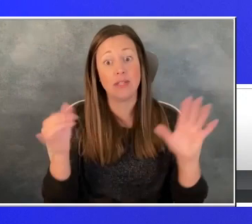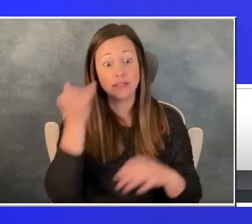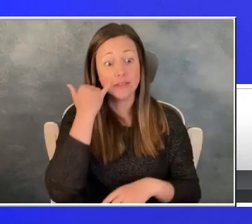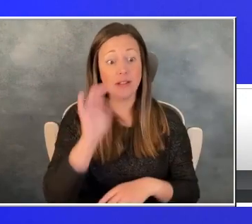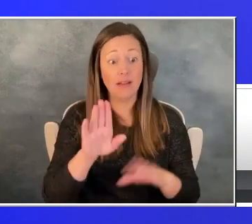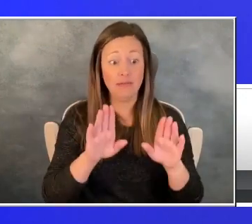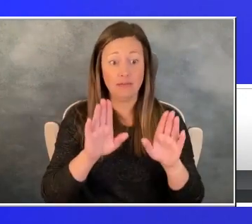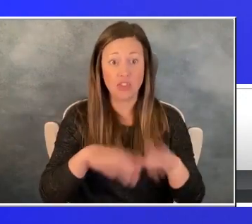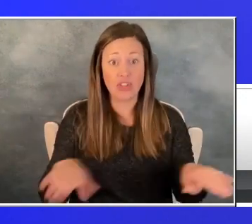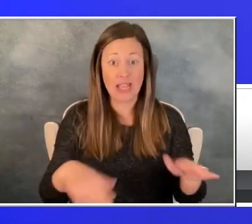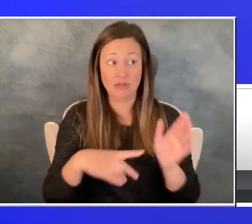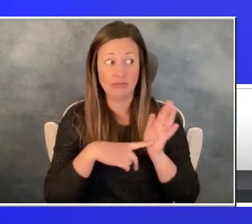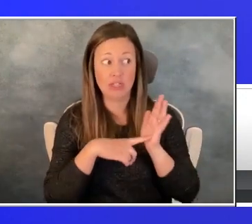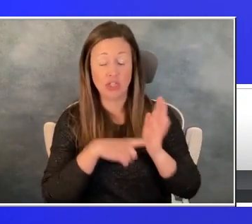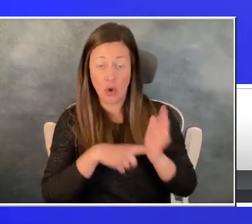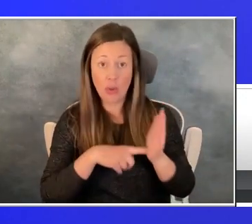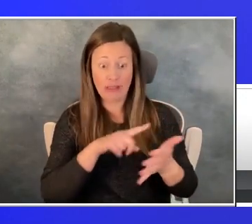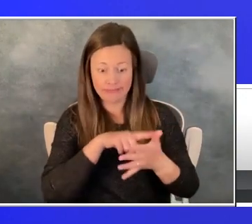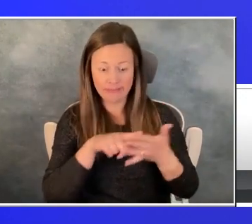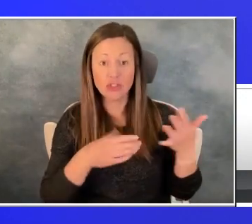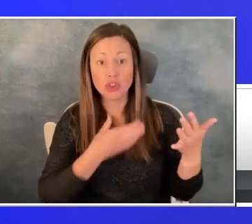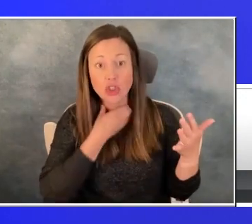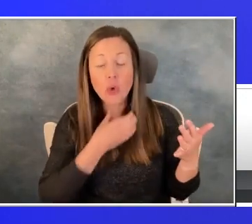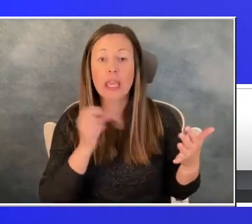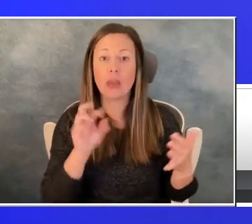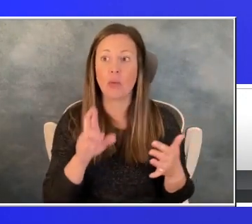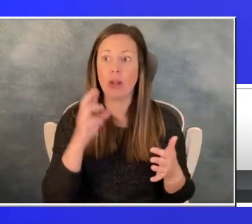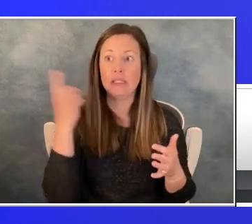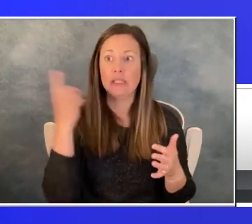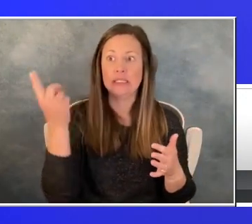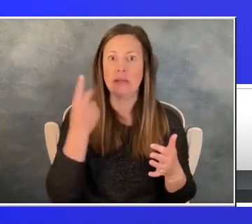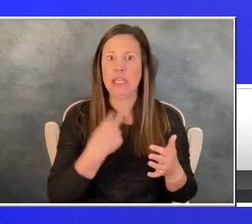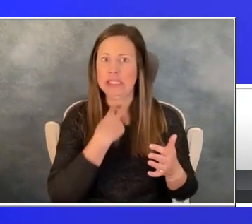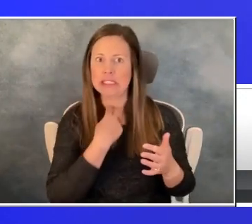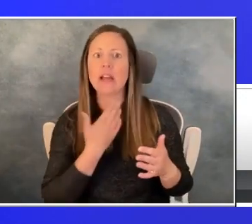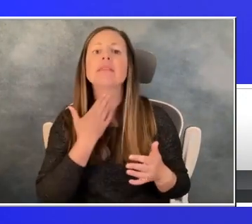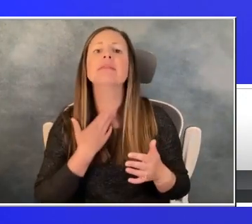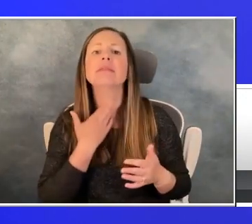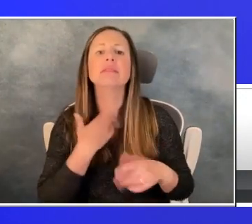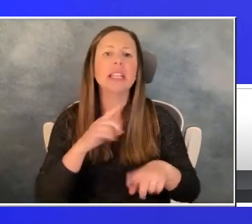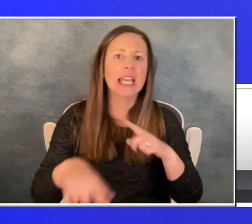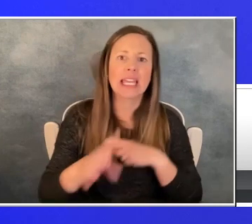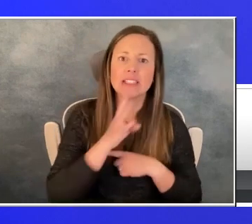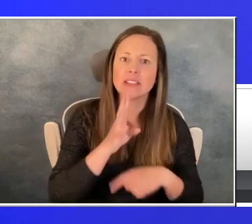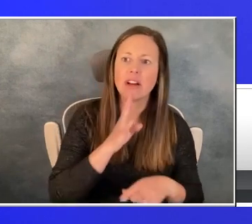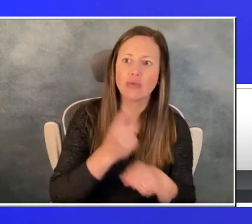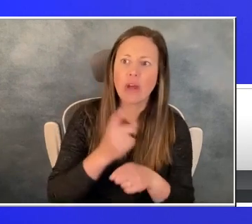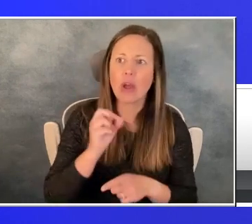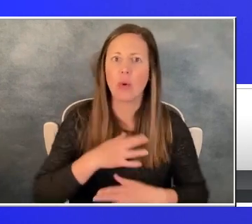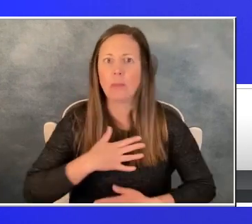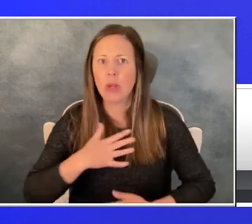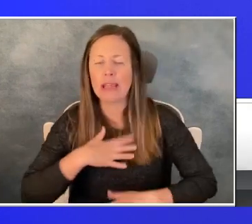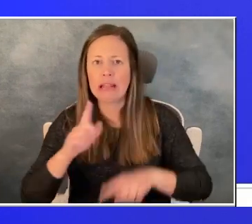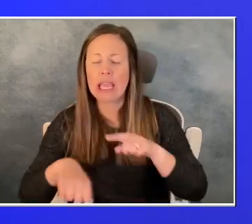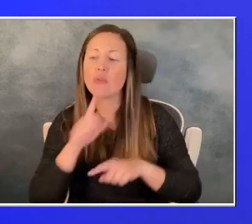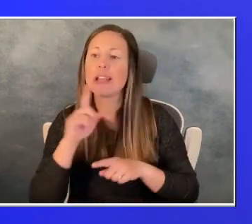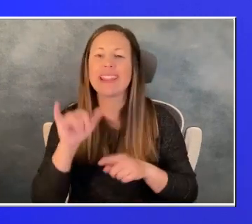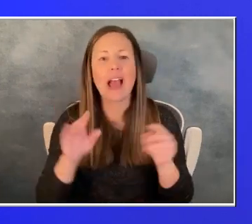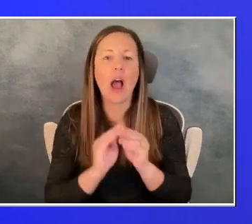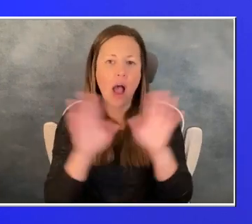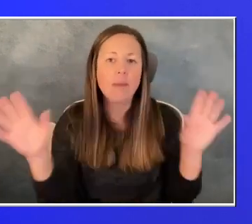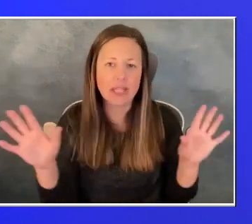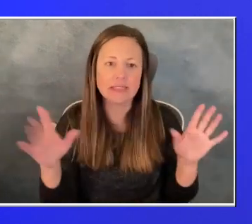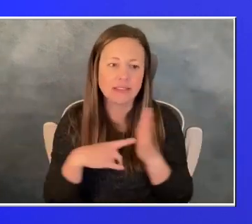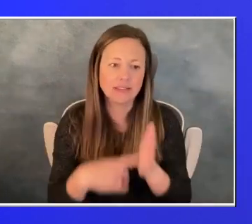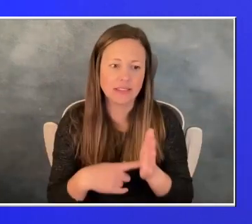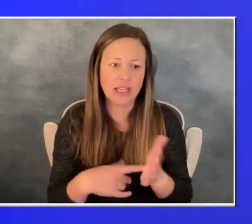choking or that something is lodged in their throat, they're not able to talk correctly or breathe correctly, that's going to be an immediate sign. But other